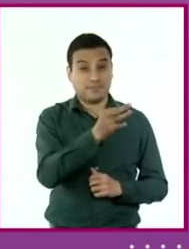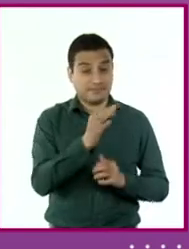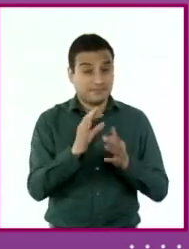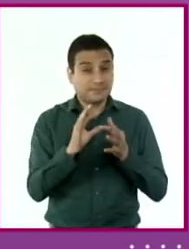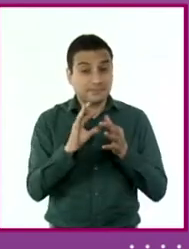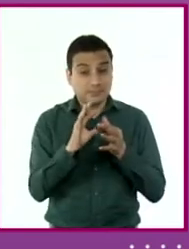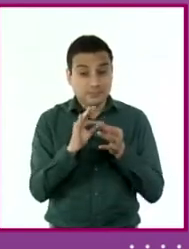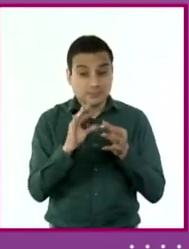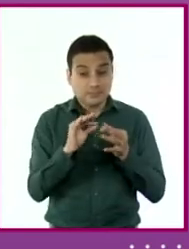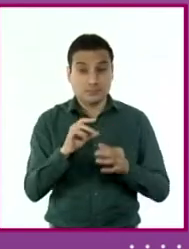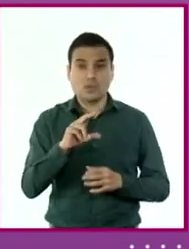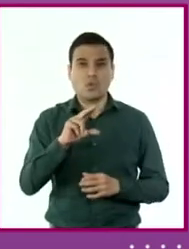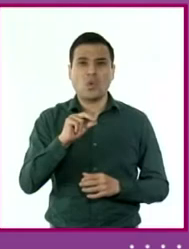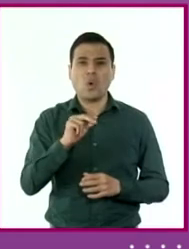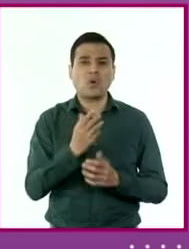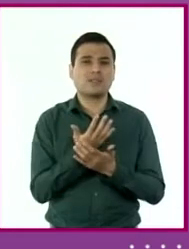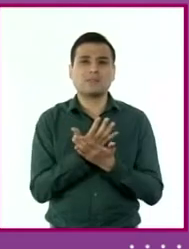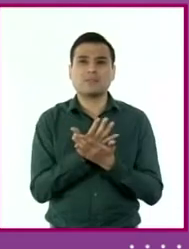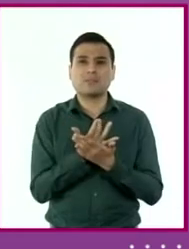No! Wait!